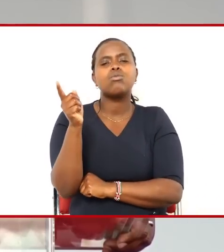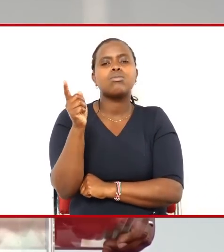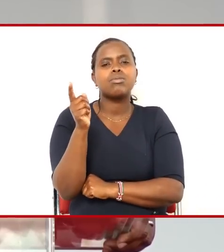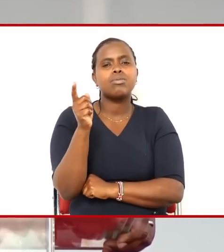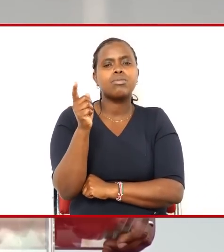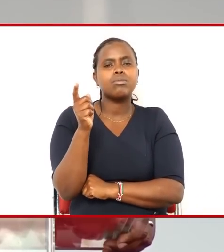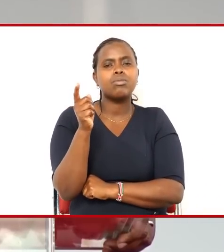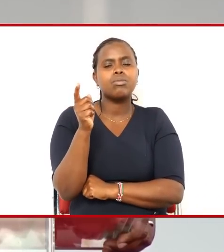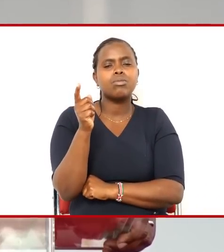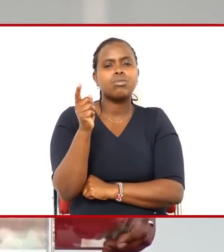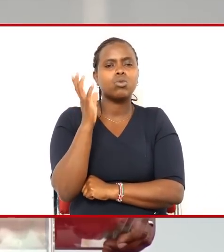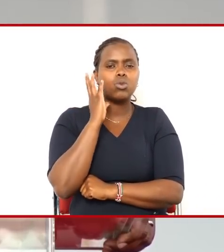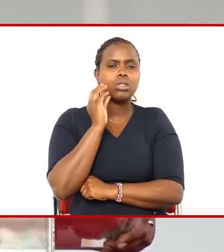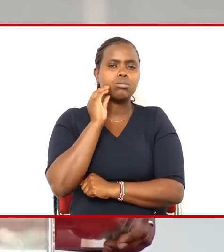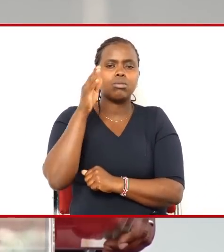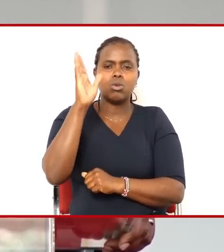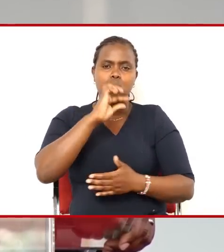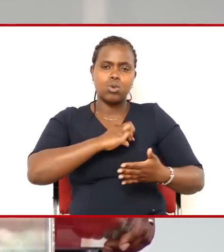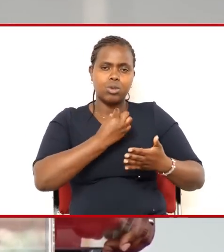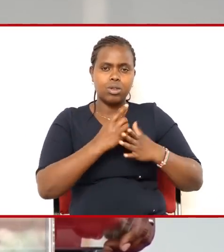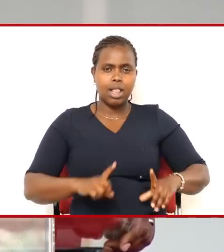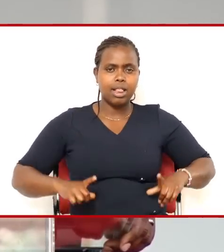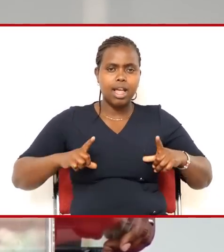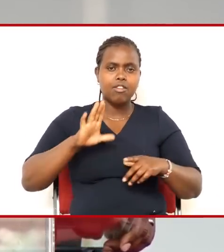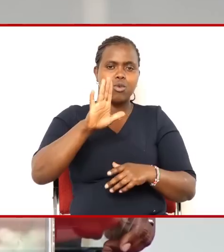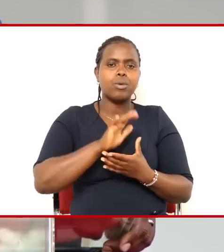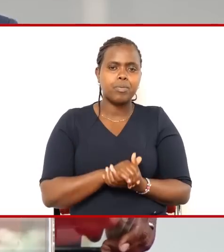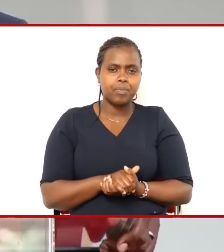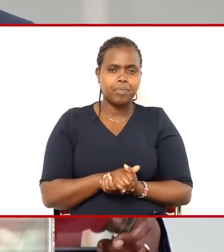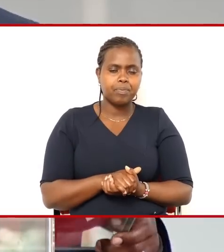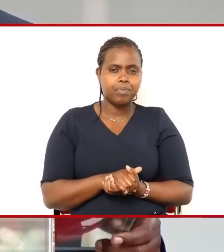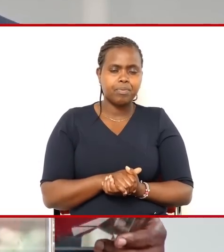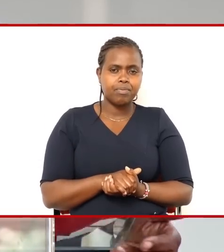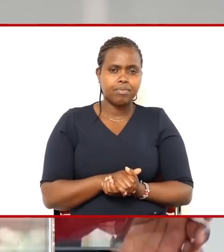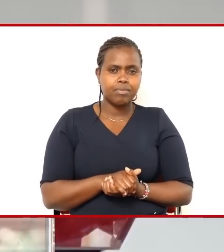to experience God's grace in your life.